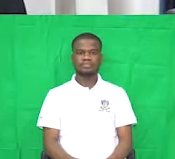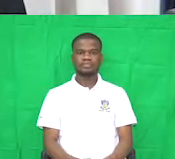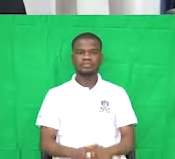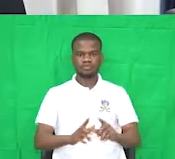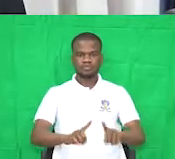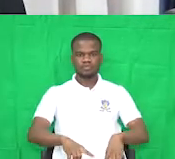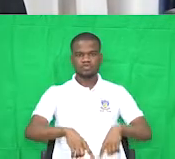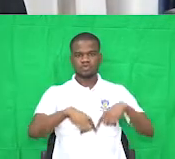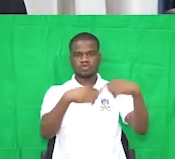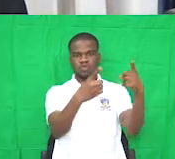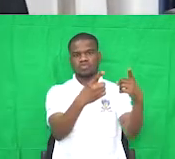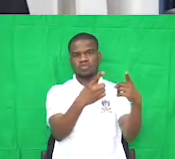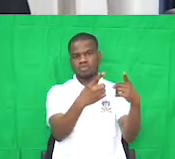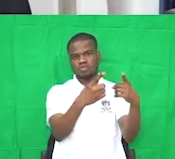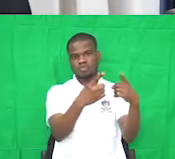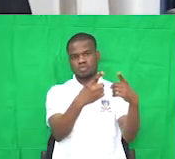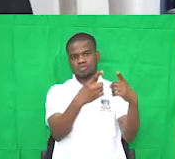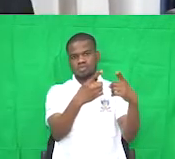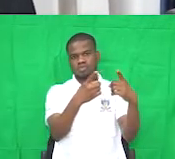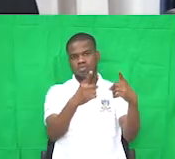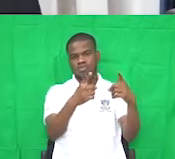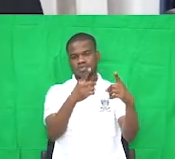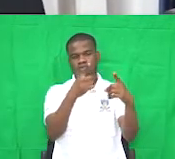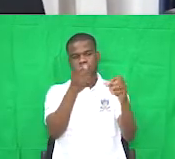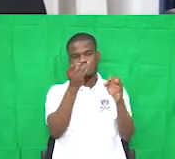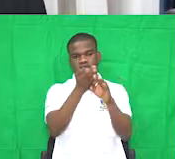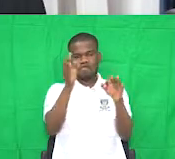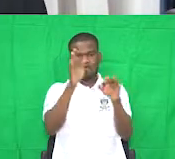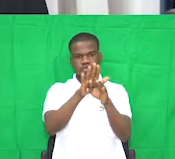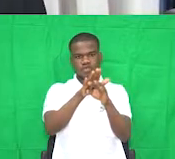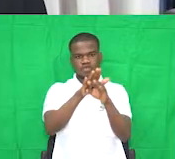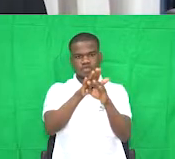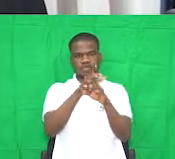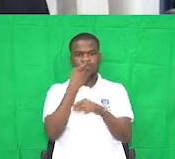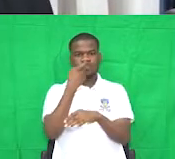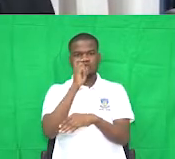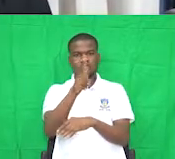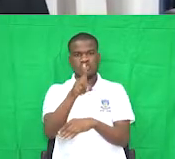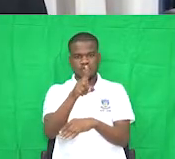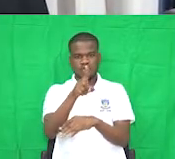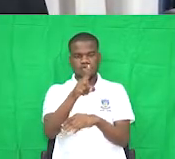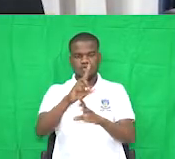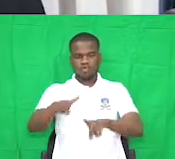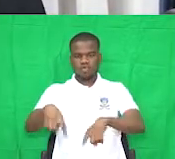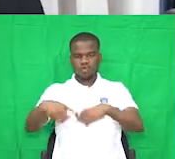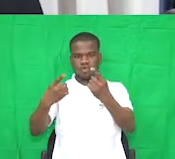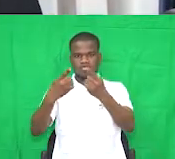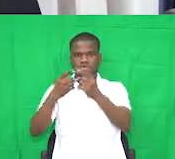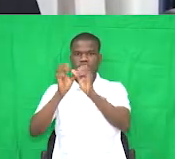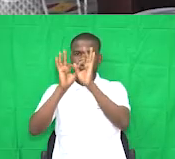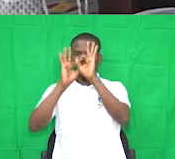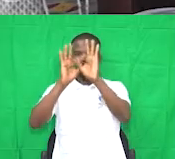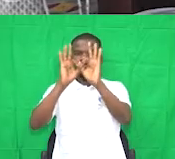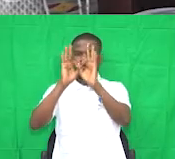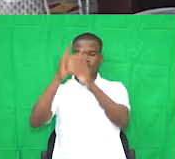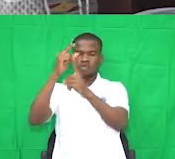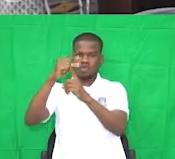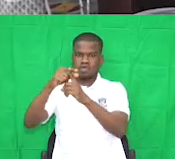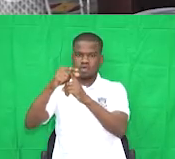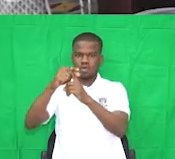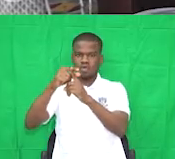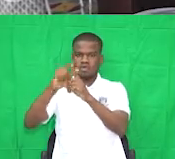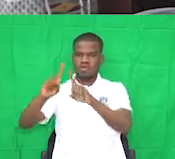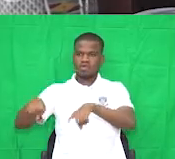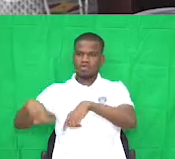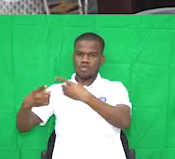So go and fulfill your task. Go and preach the word. Go and